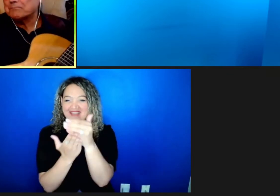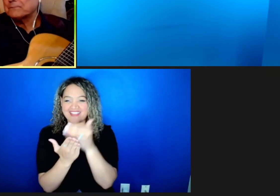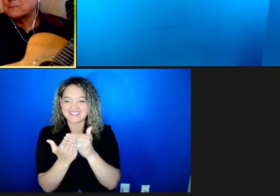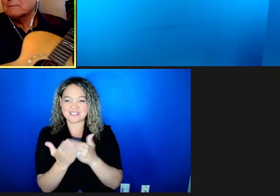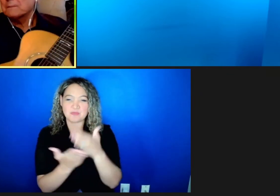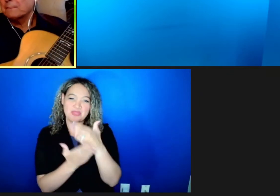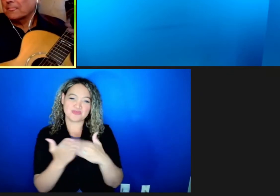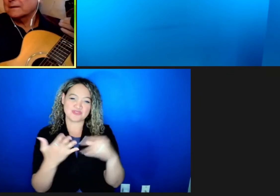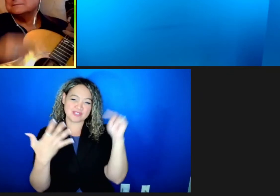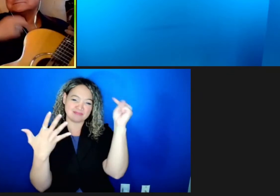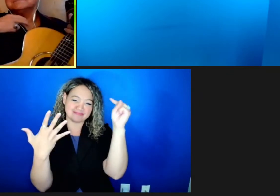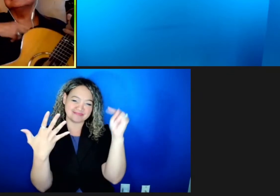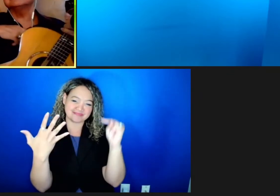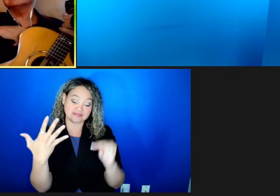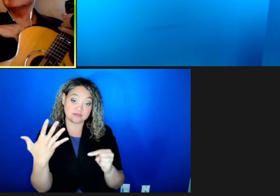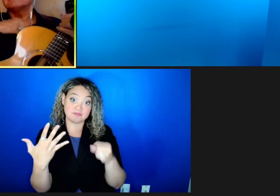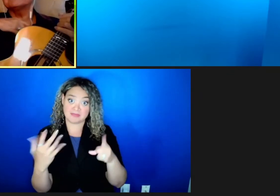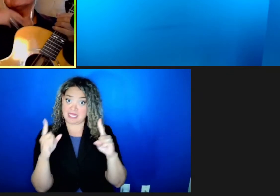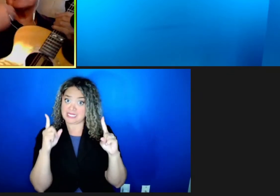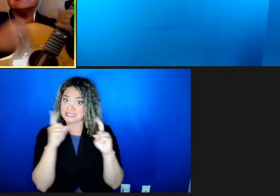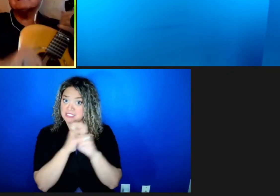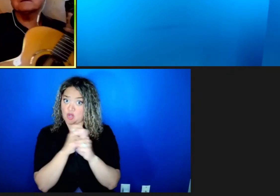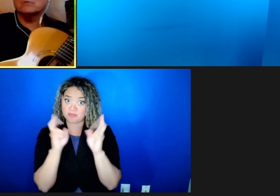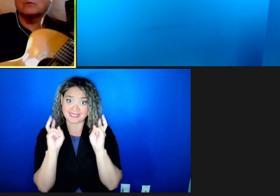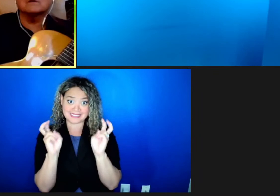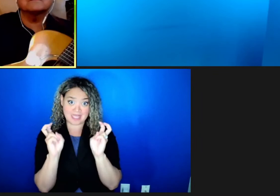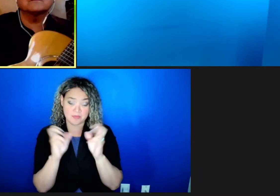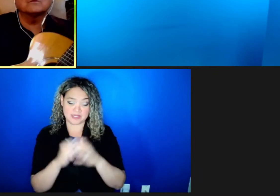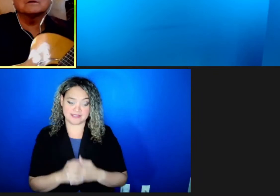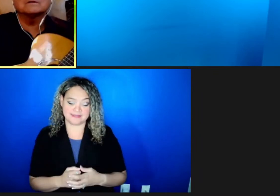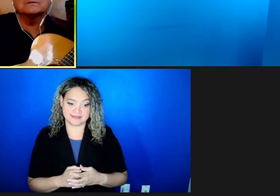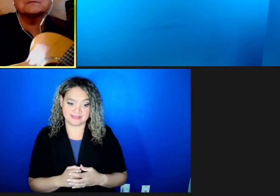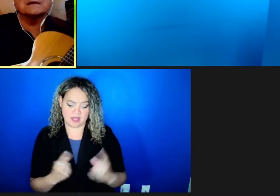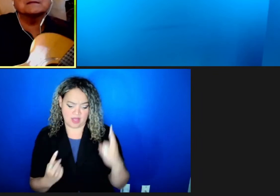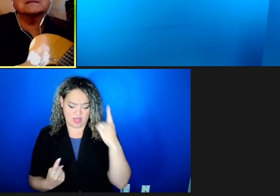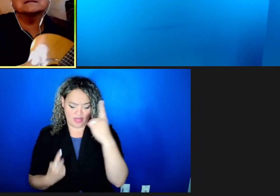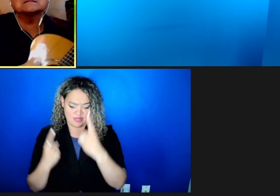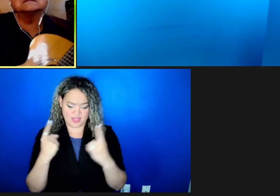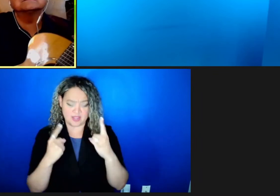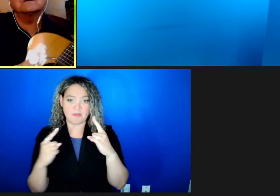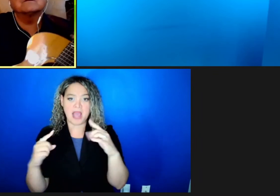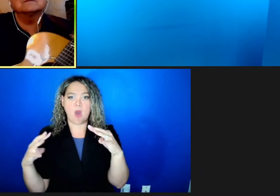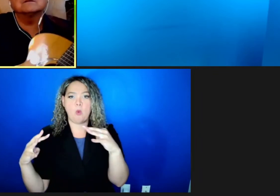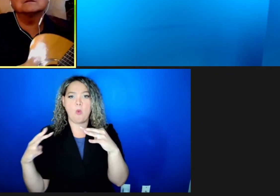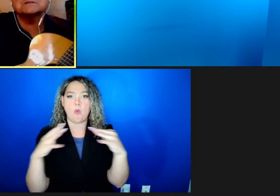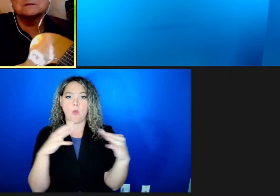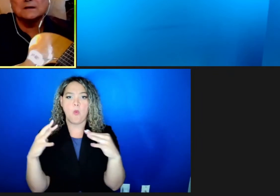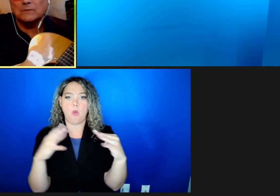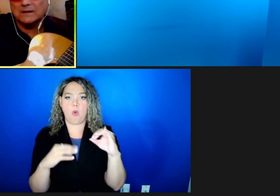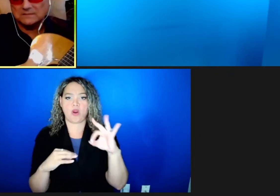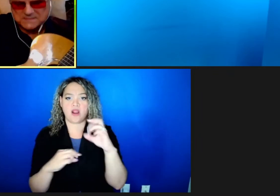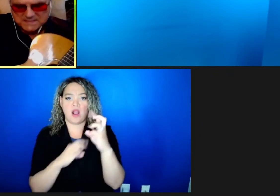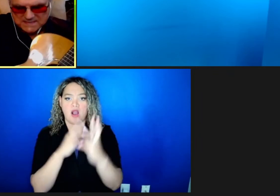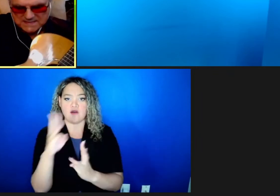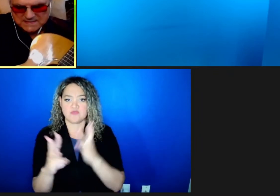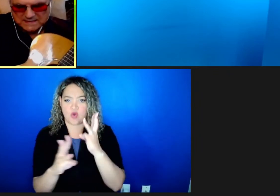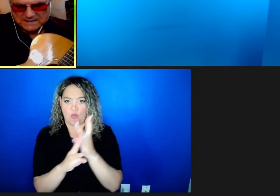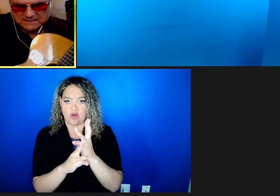So it's a complicated subject. But you know, think about War of the Worlds, that Orson